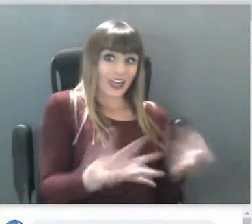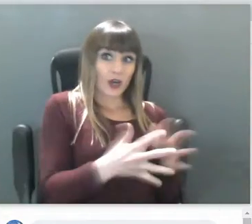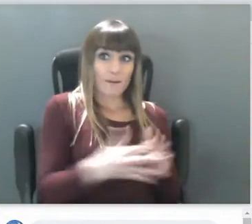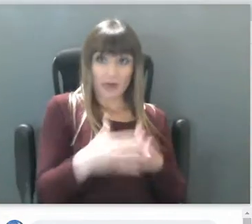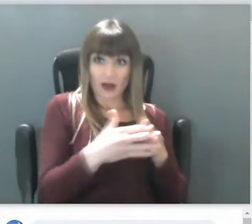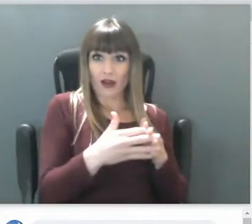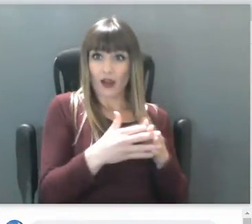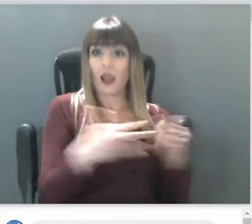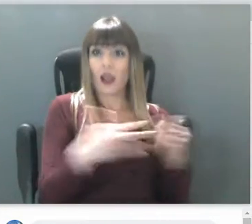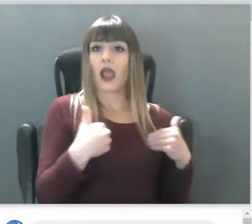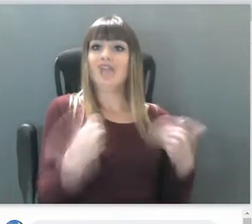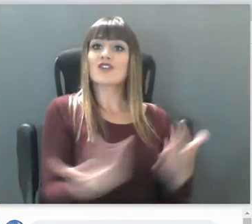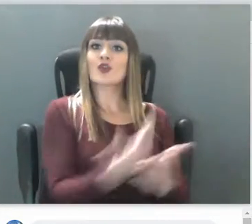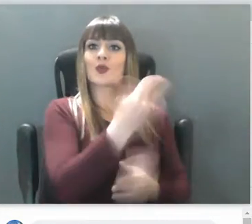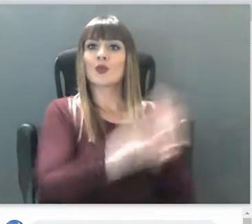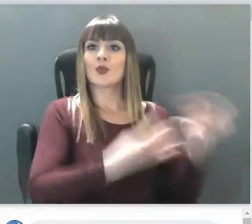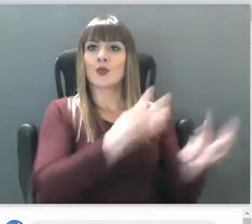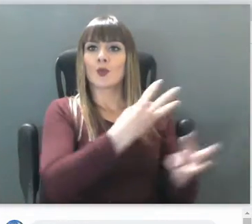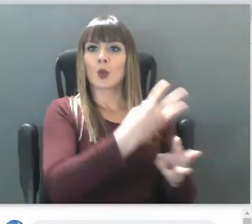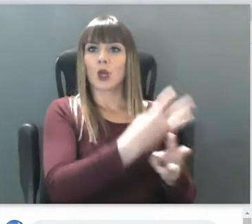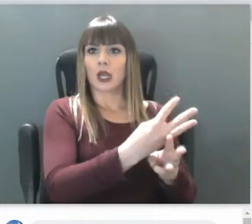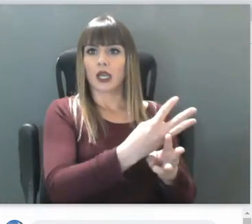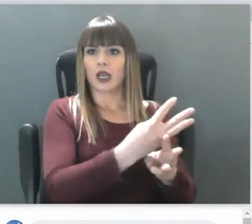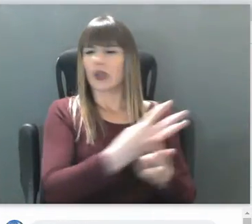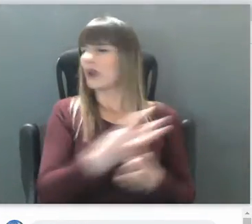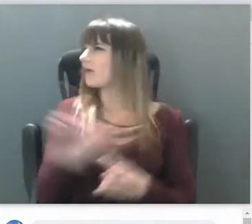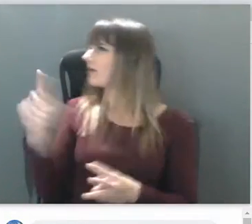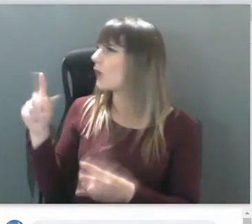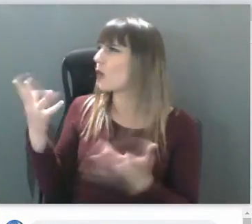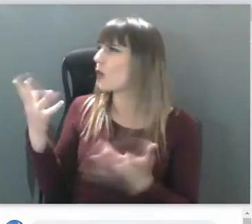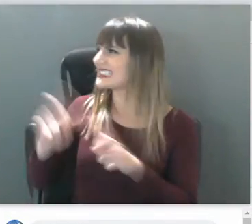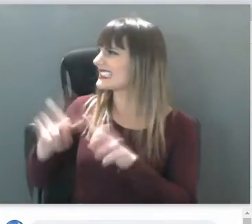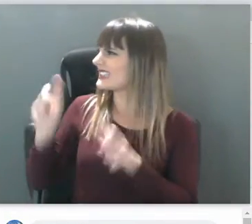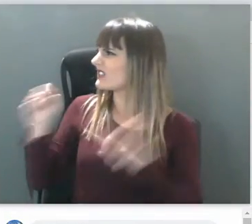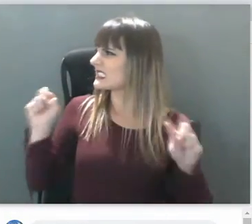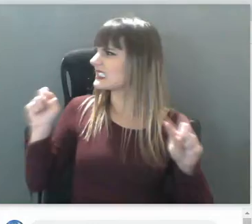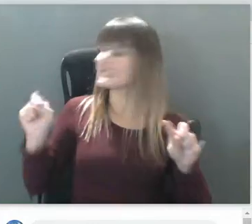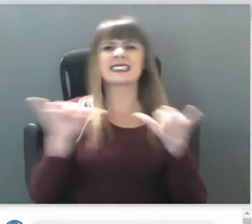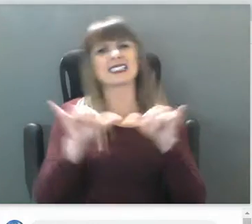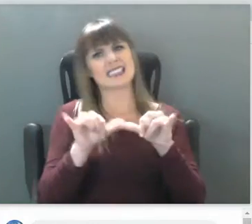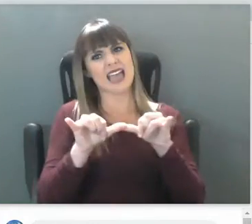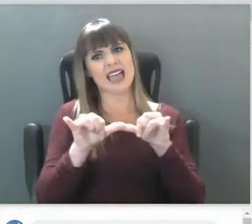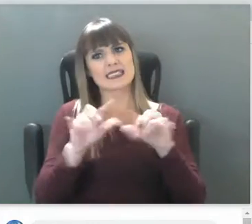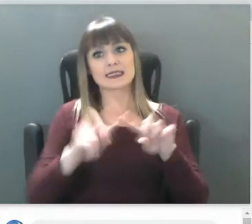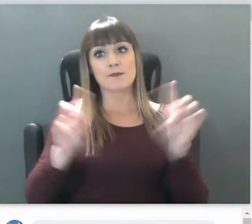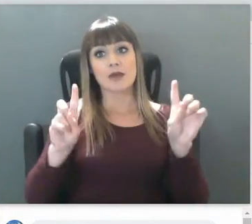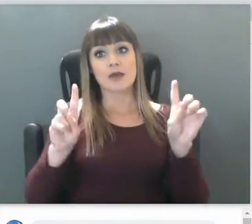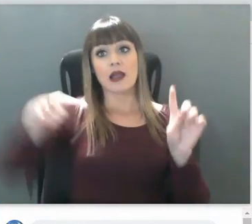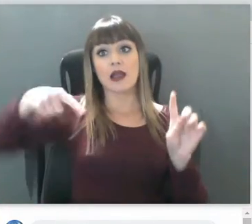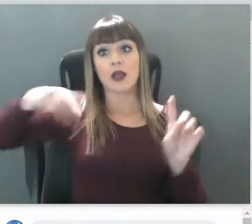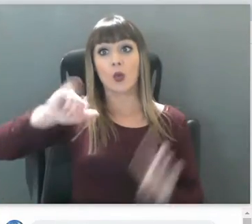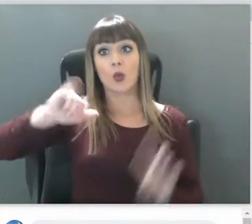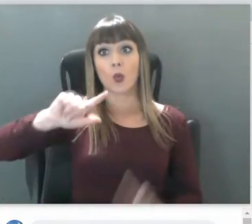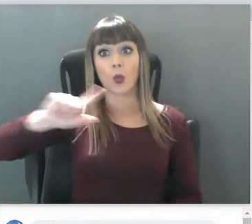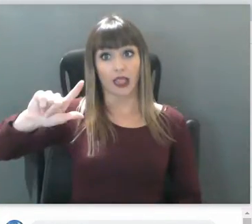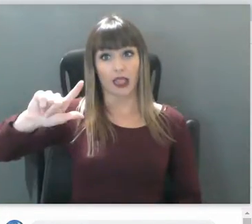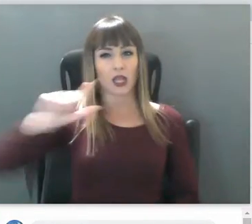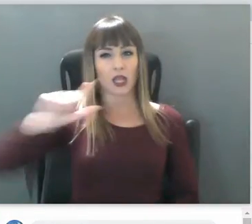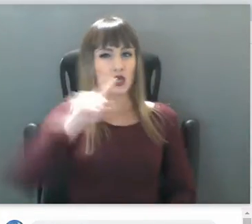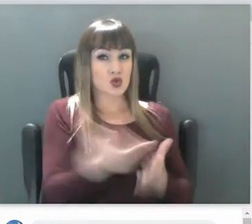some differences are size, but the main difference are actually their quills. So the New World porcupines have those barbs on the end of their